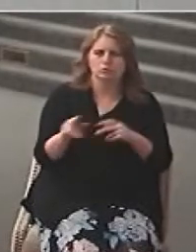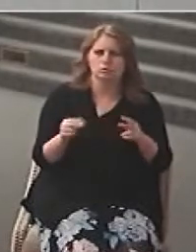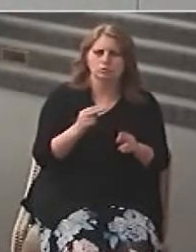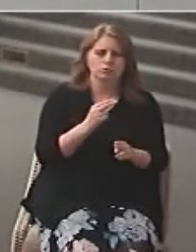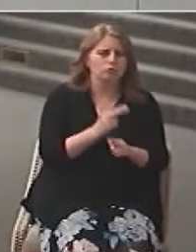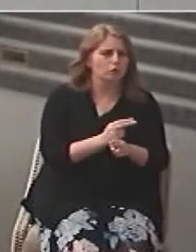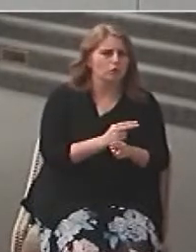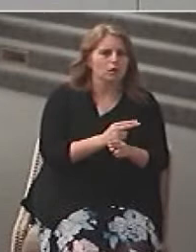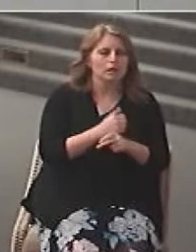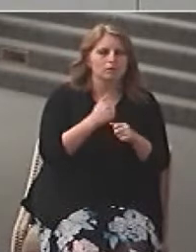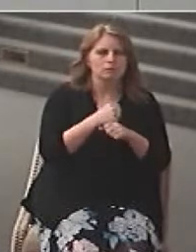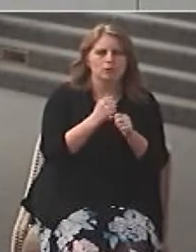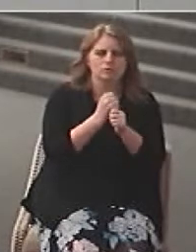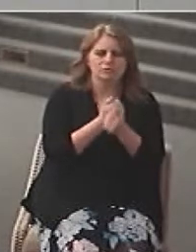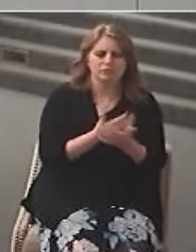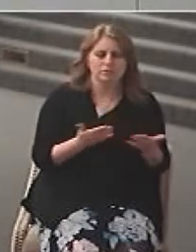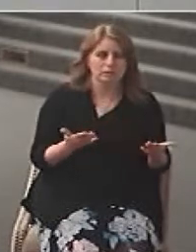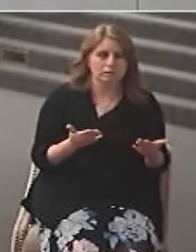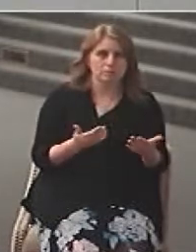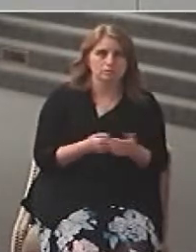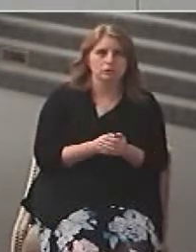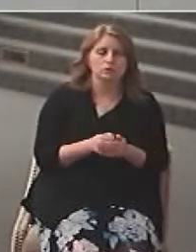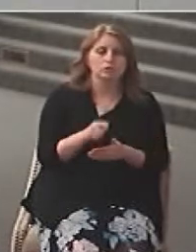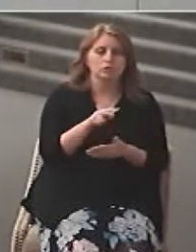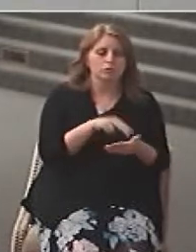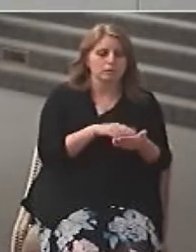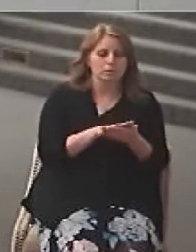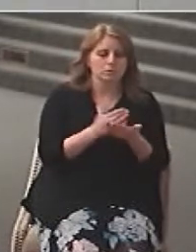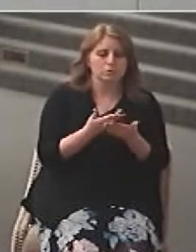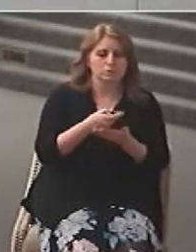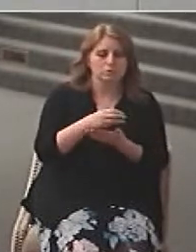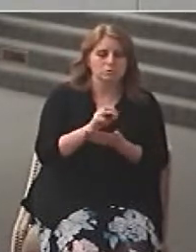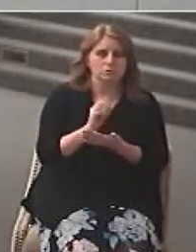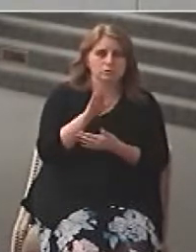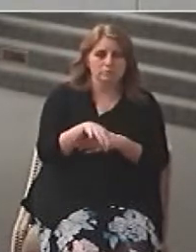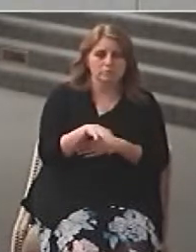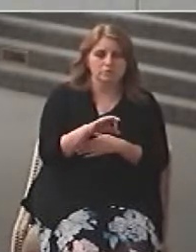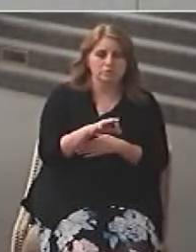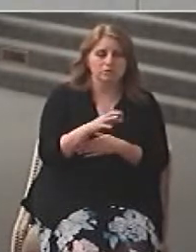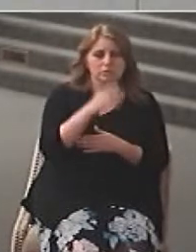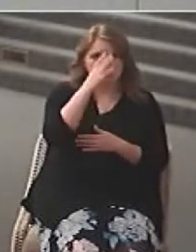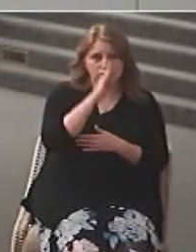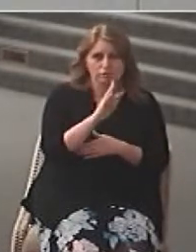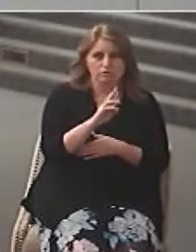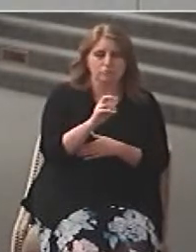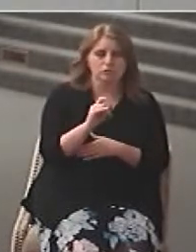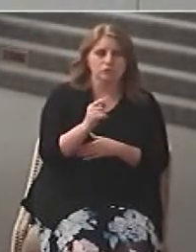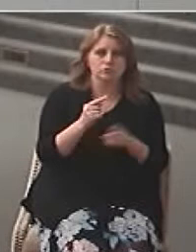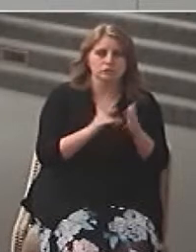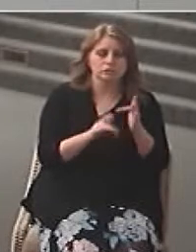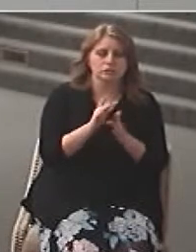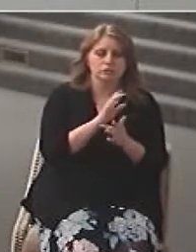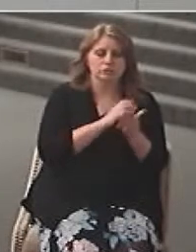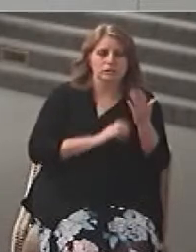and has created everything. If you read the book of Hebrews, you find that God refers to Jesus Christ as